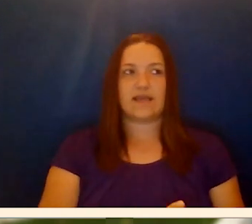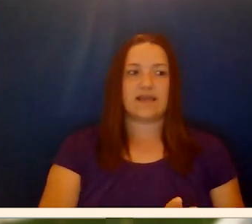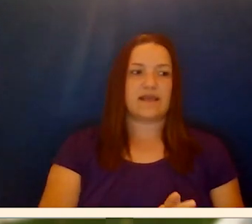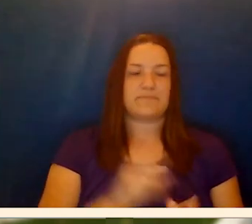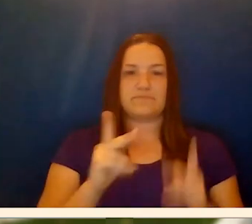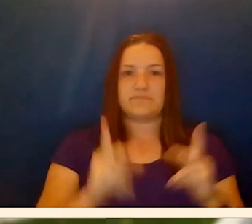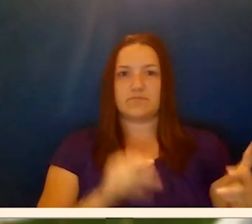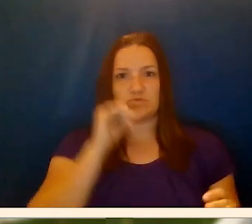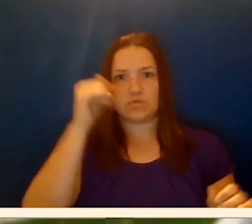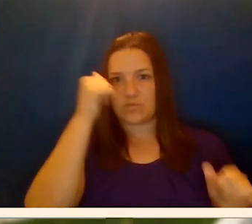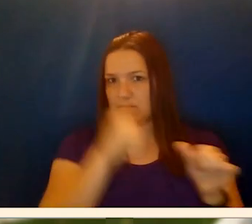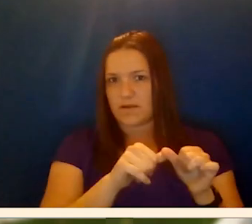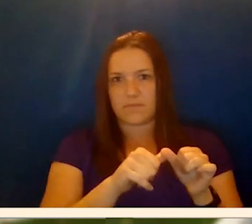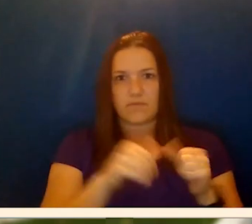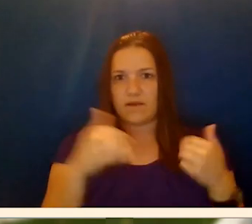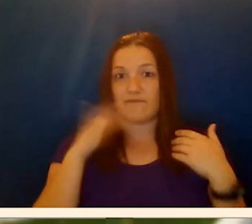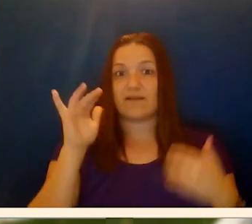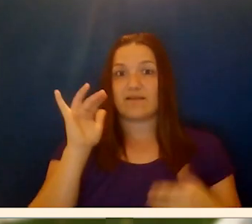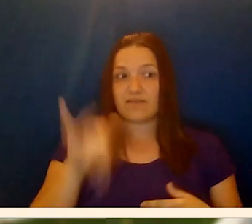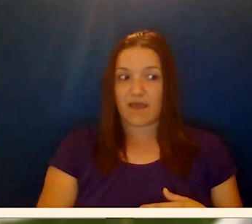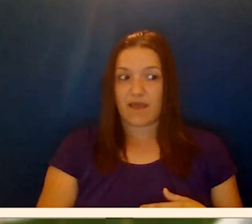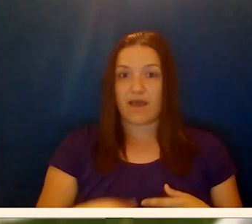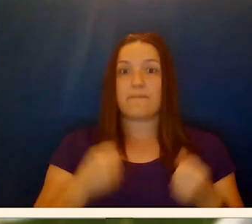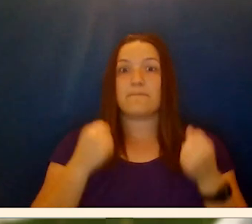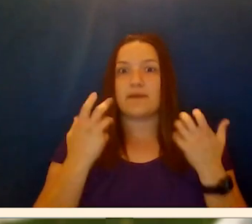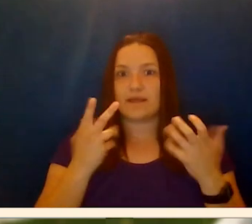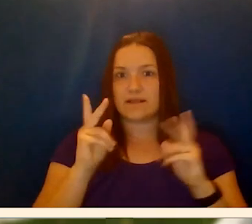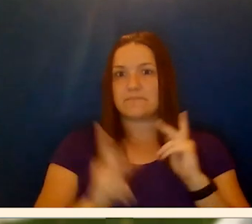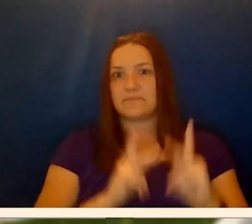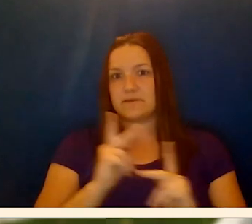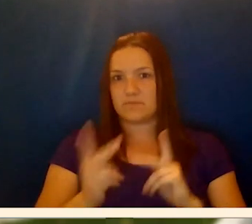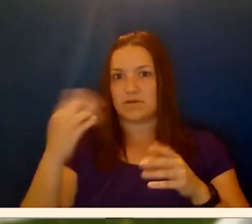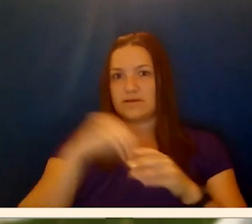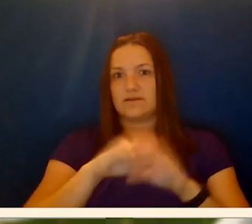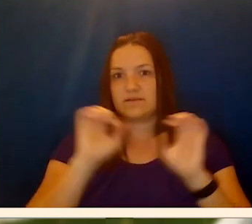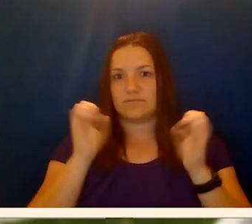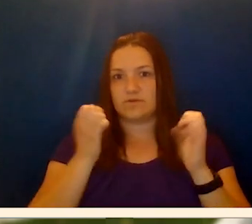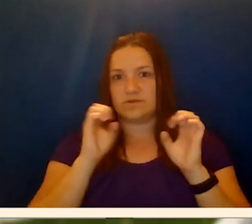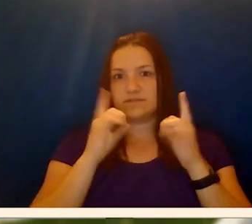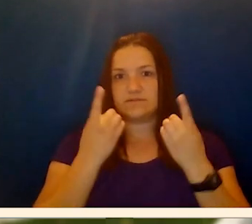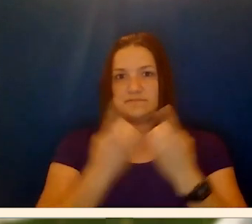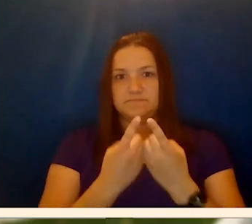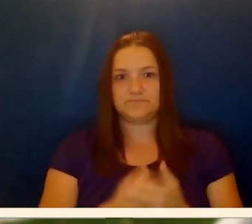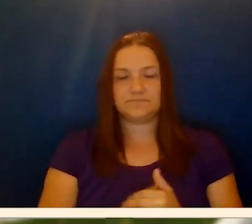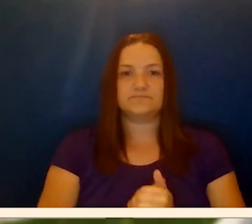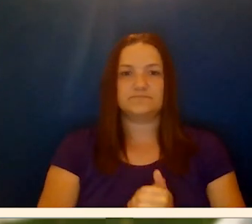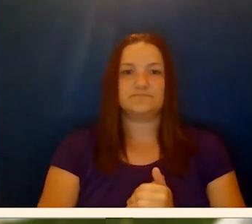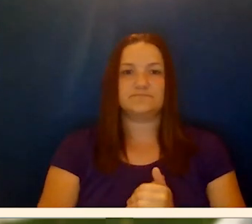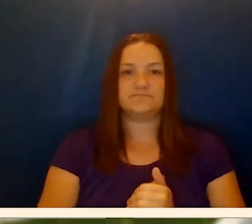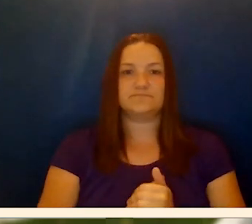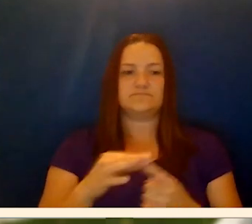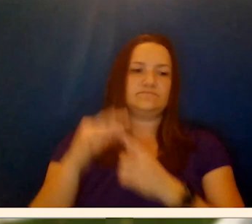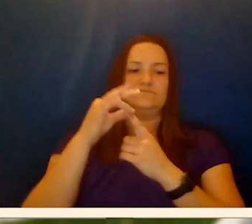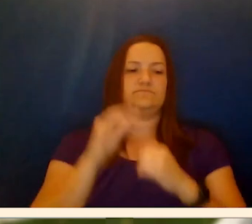us ever having that high of a demand on the emergency department. So, so this one was unique